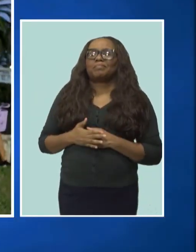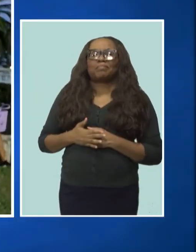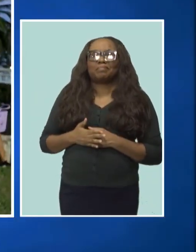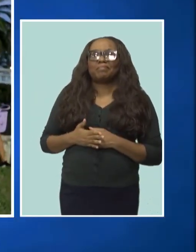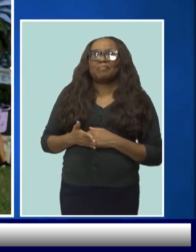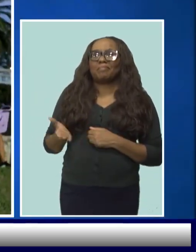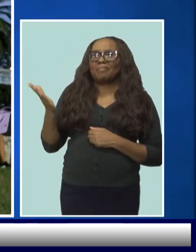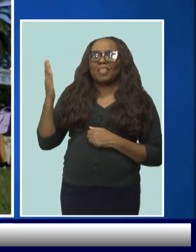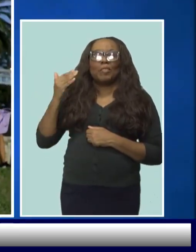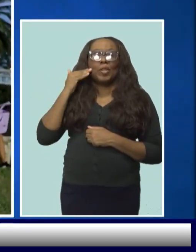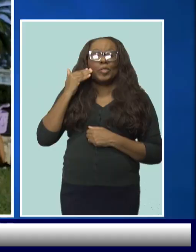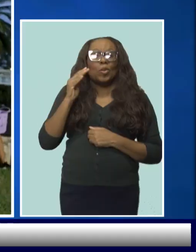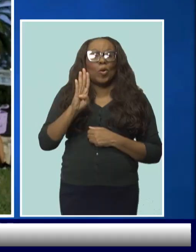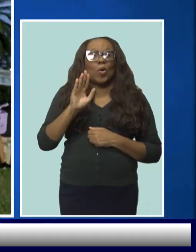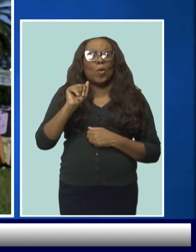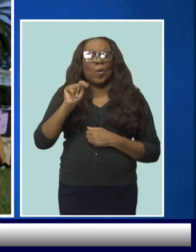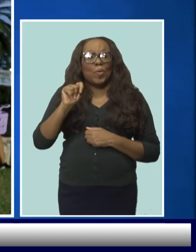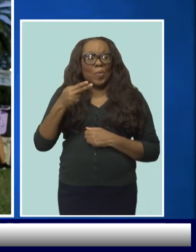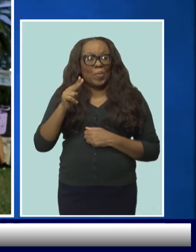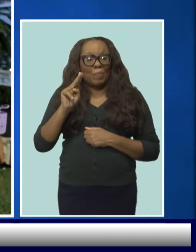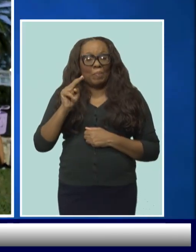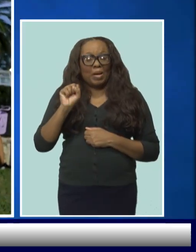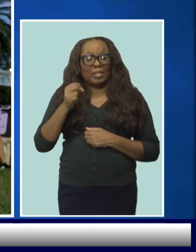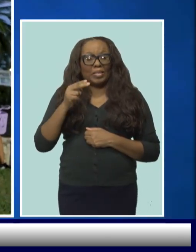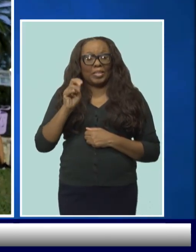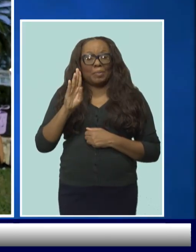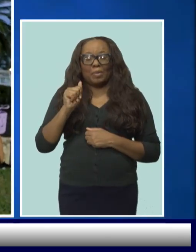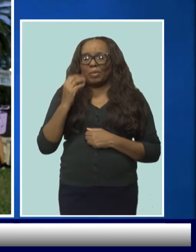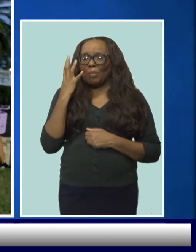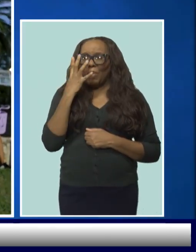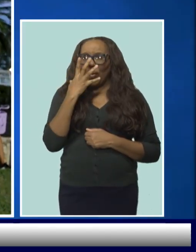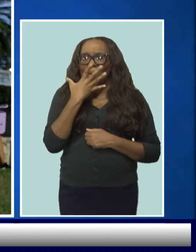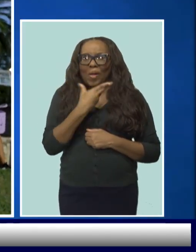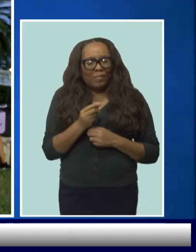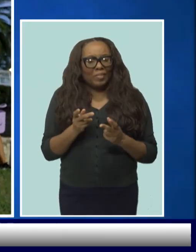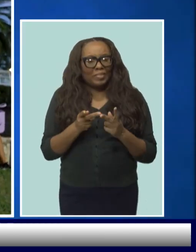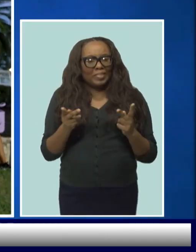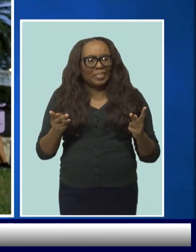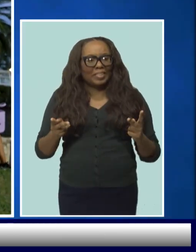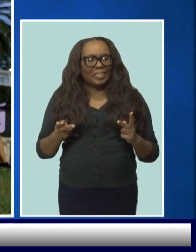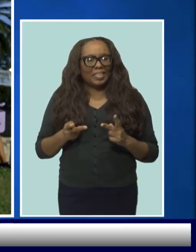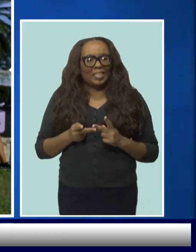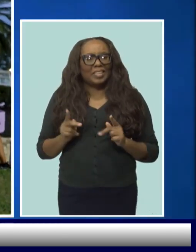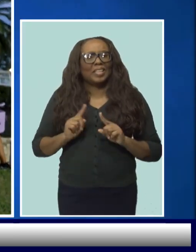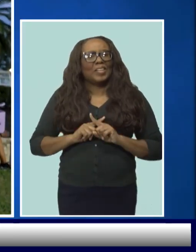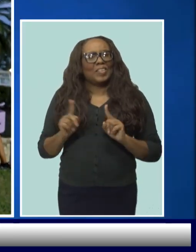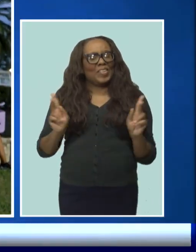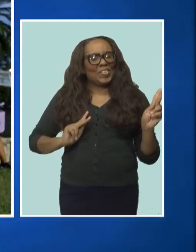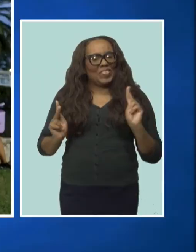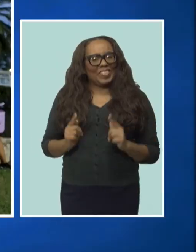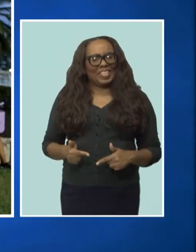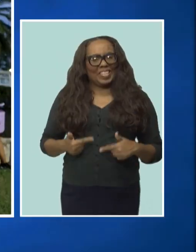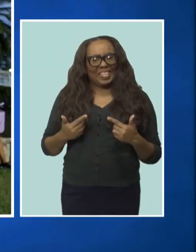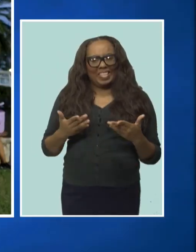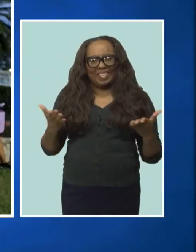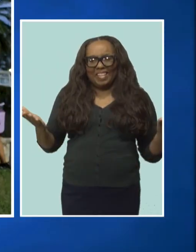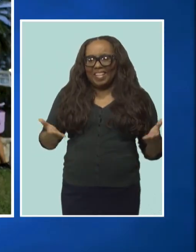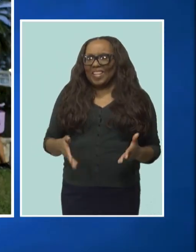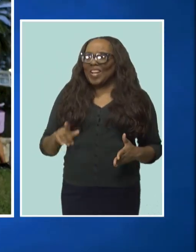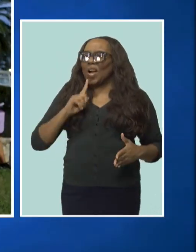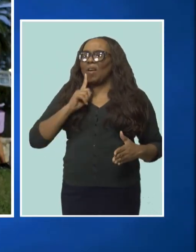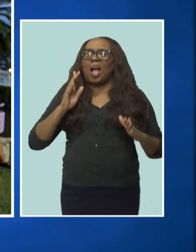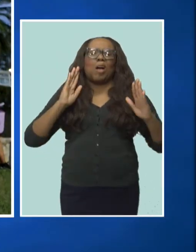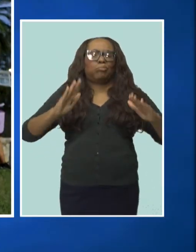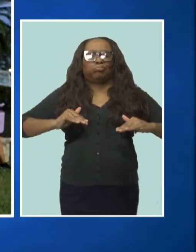but trust me, the POC of St. Joseph have really taken this to